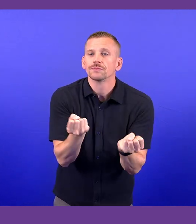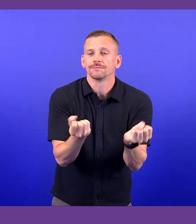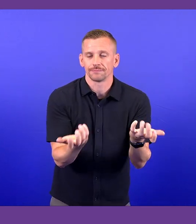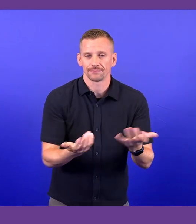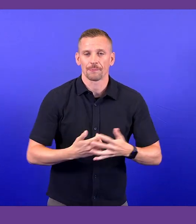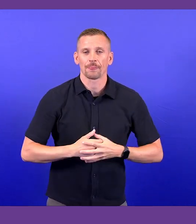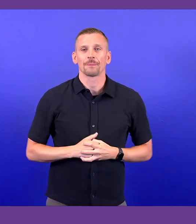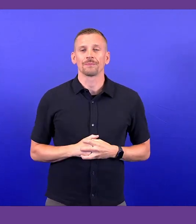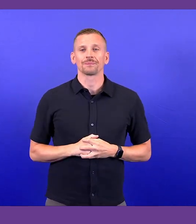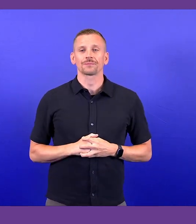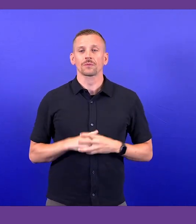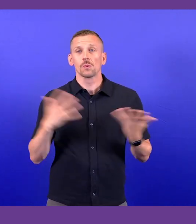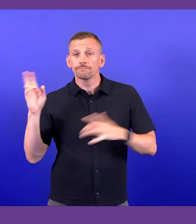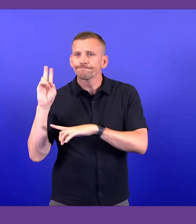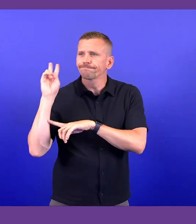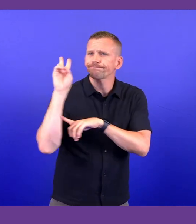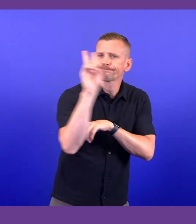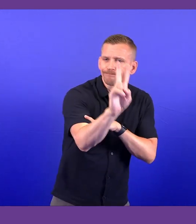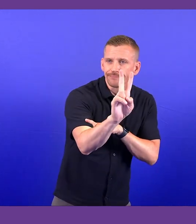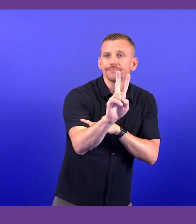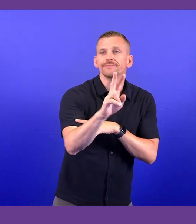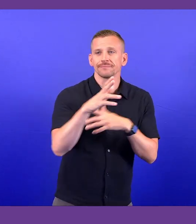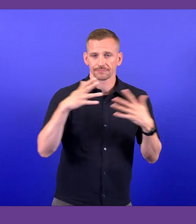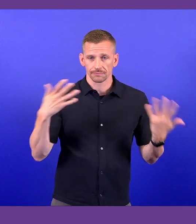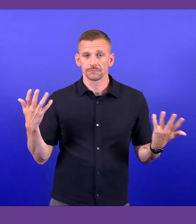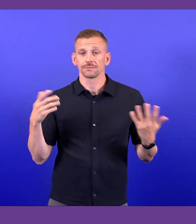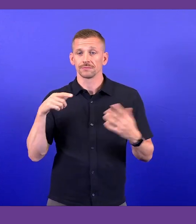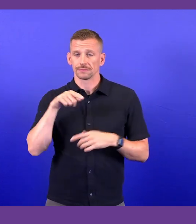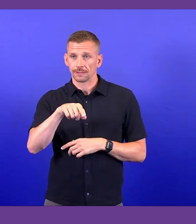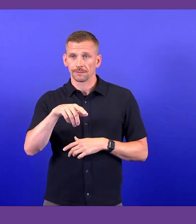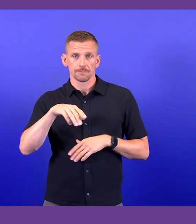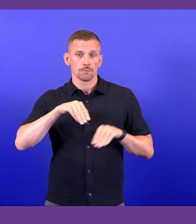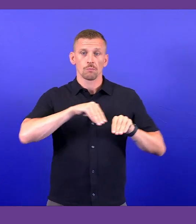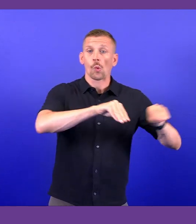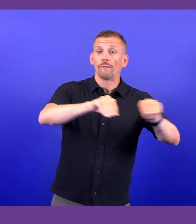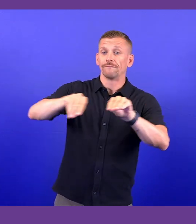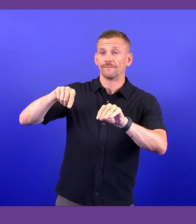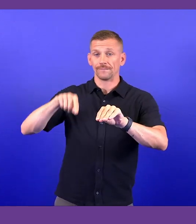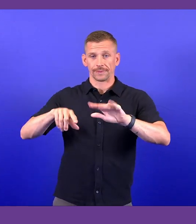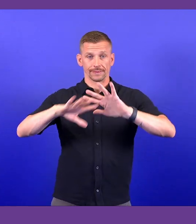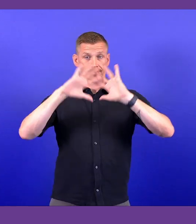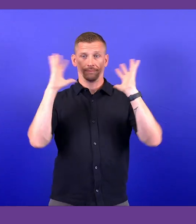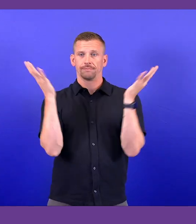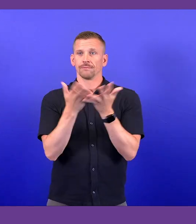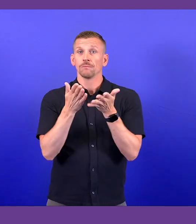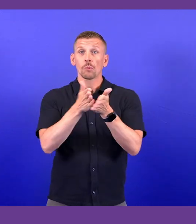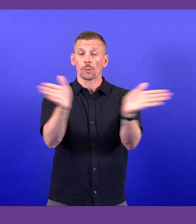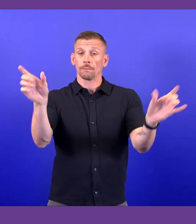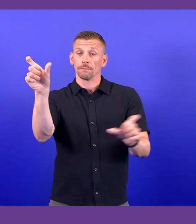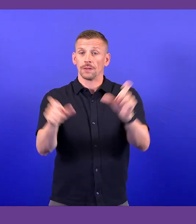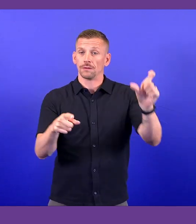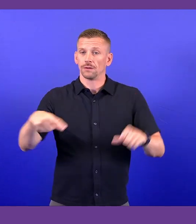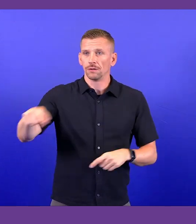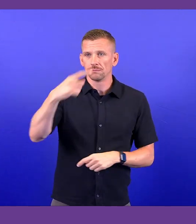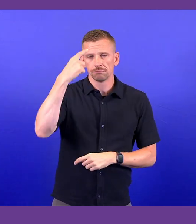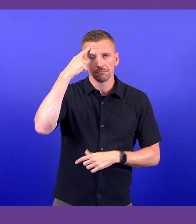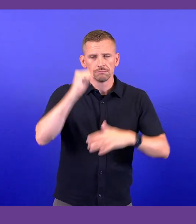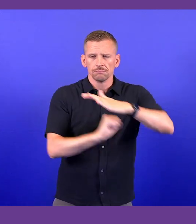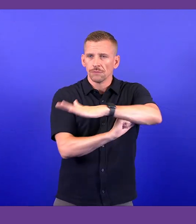that public transport is basically made to offer mass transit